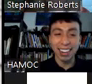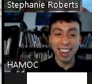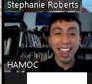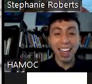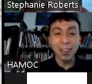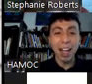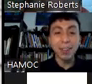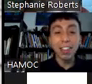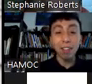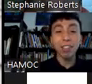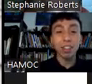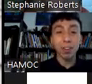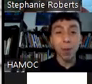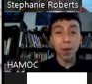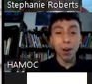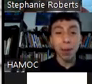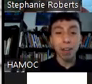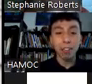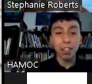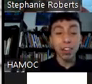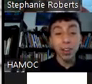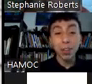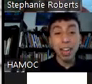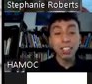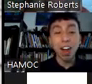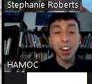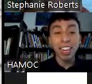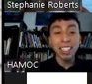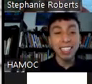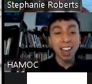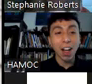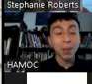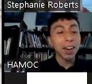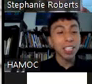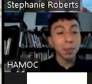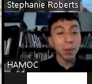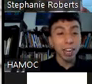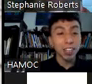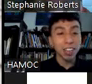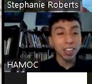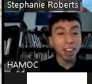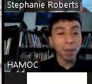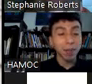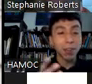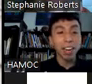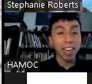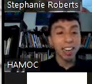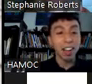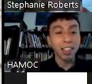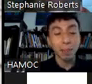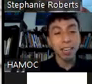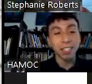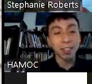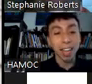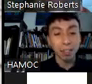here. I would love to learn more about you as an artist, your inspiration of